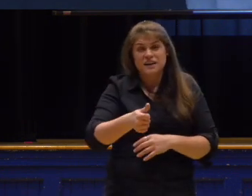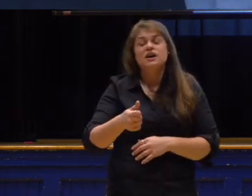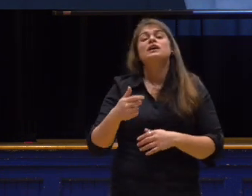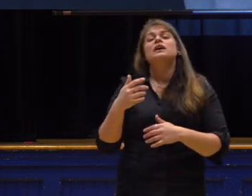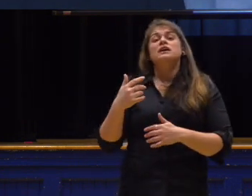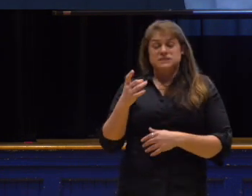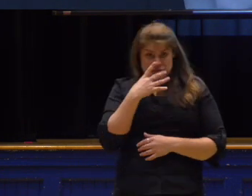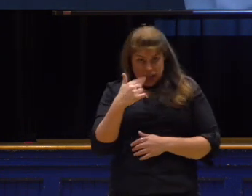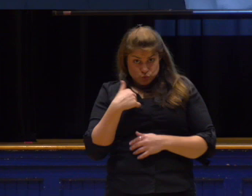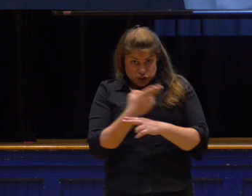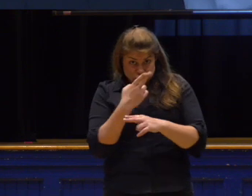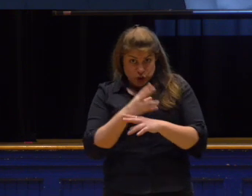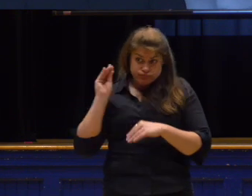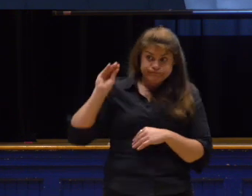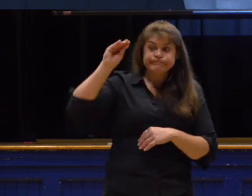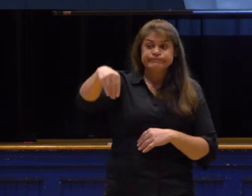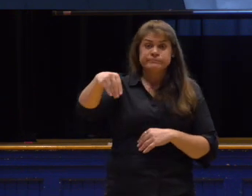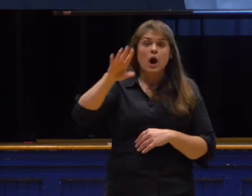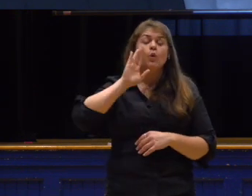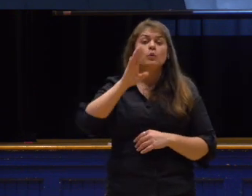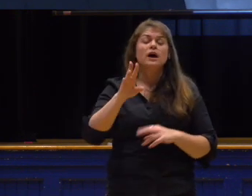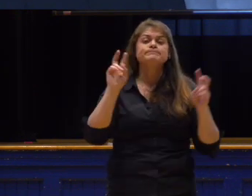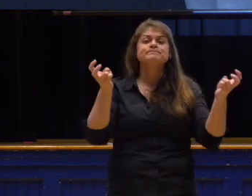in is going to be black.